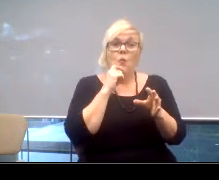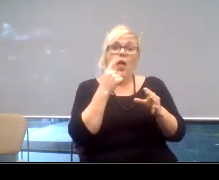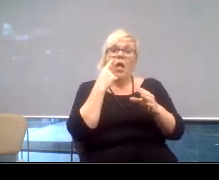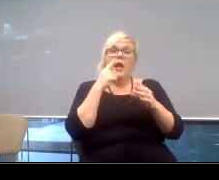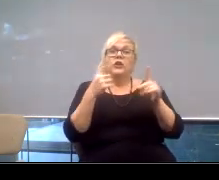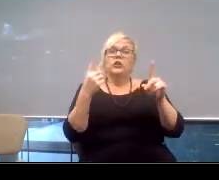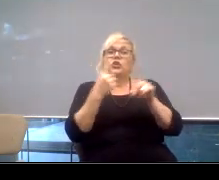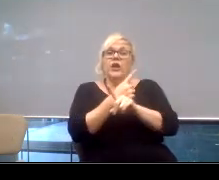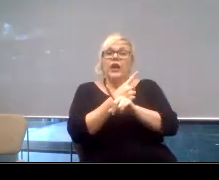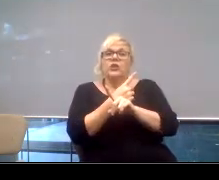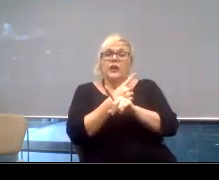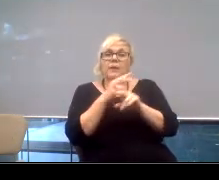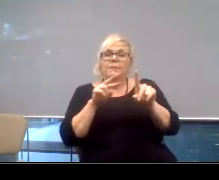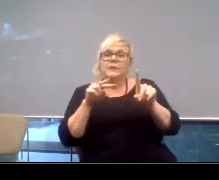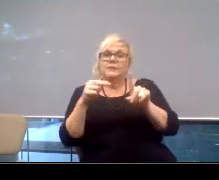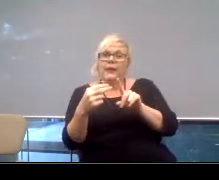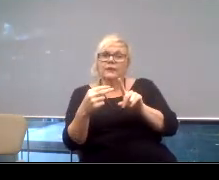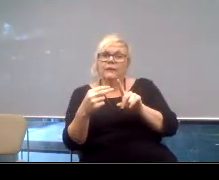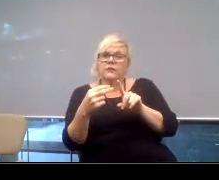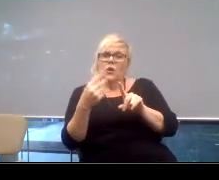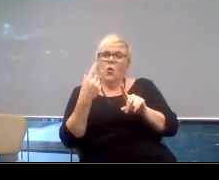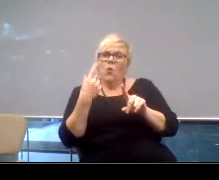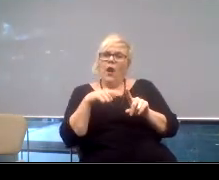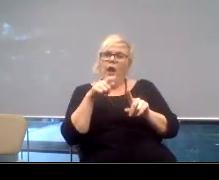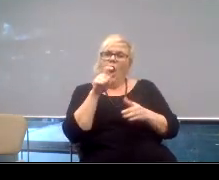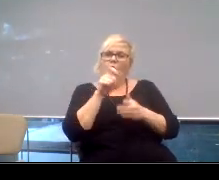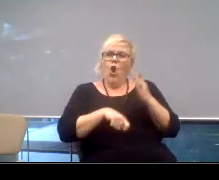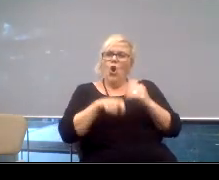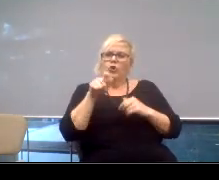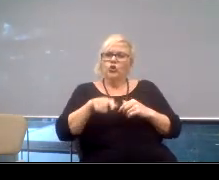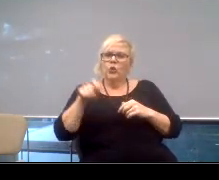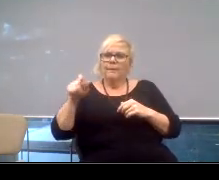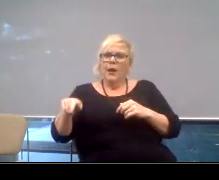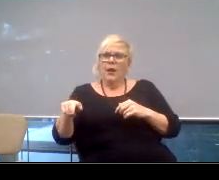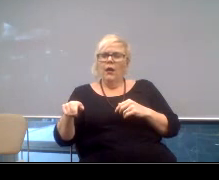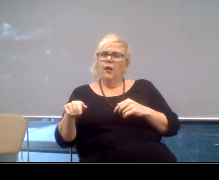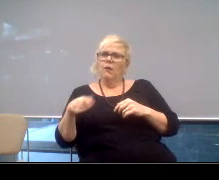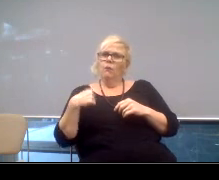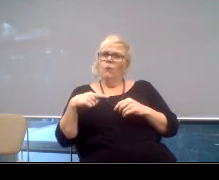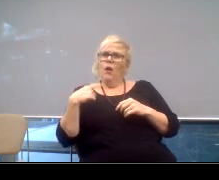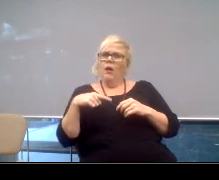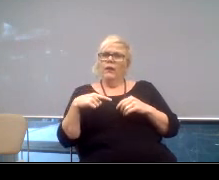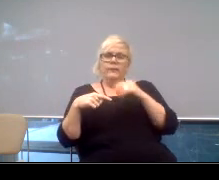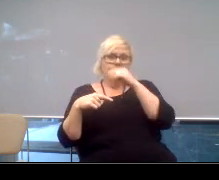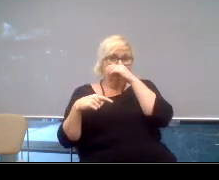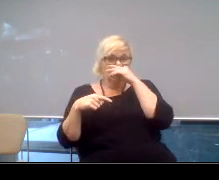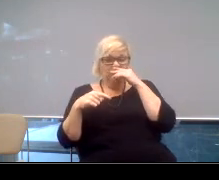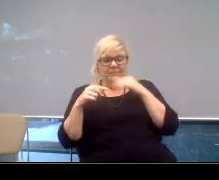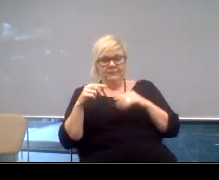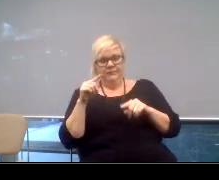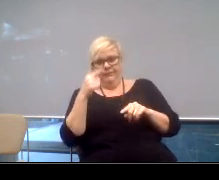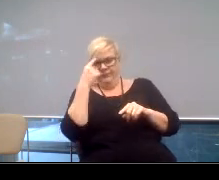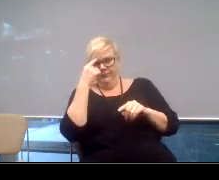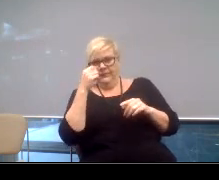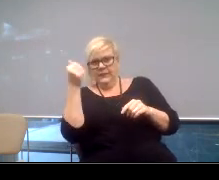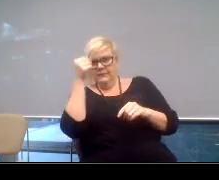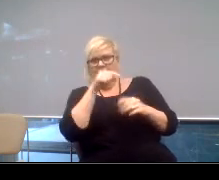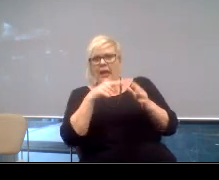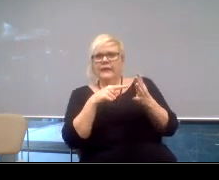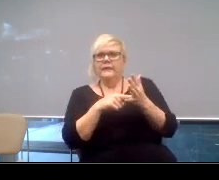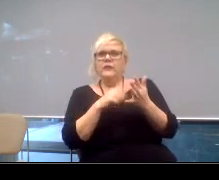changing perspectives, and particularly why consumers are seeing Smart AT as a key to